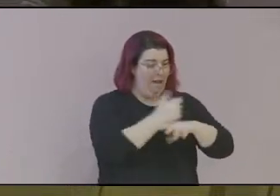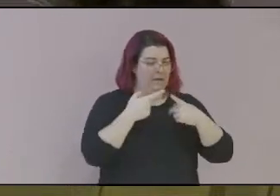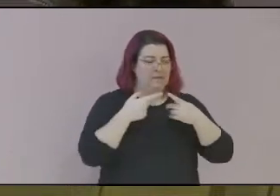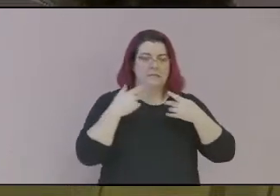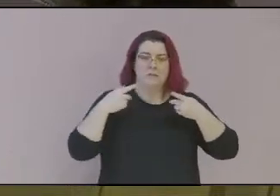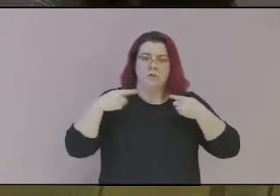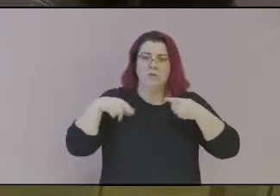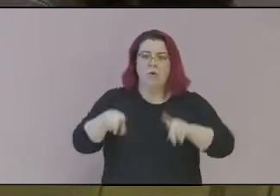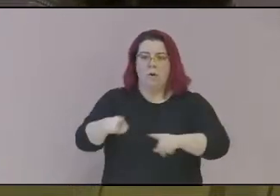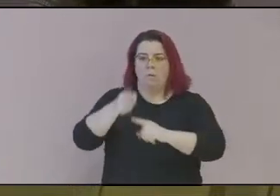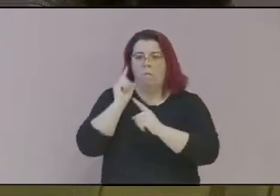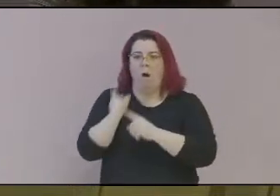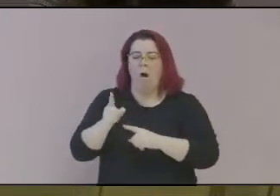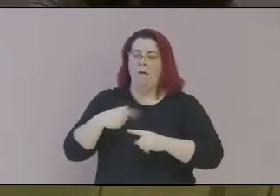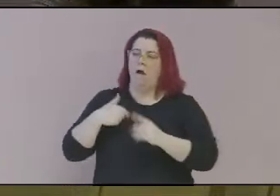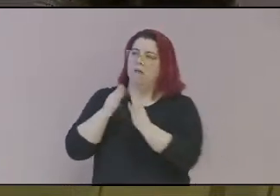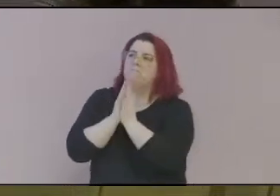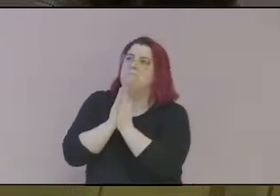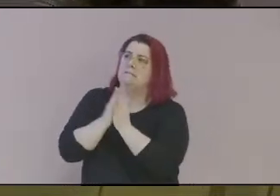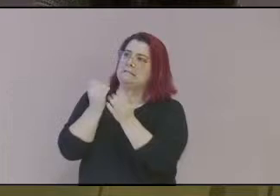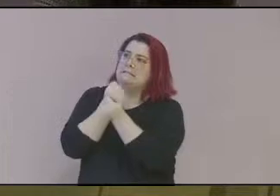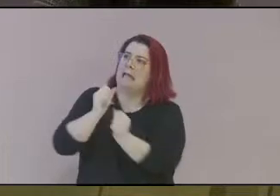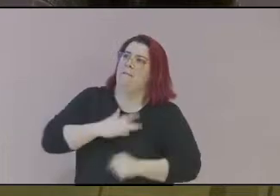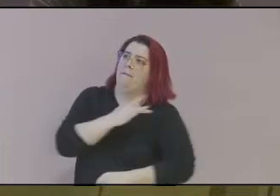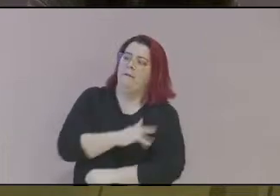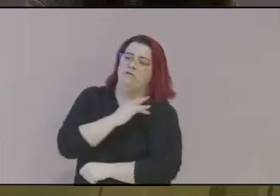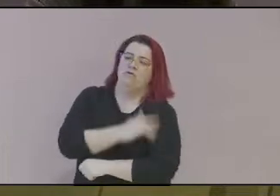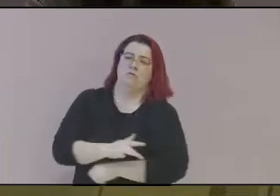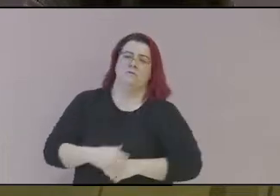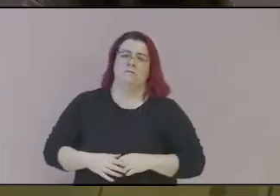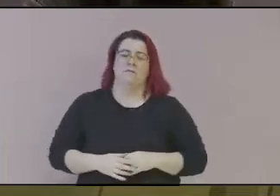the maybe even the